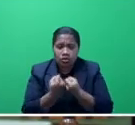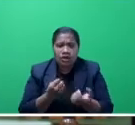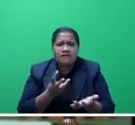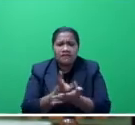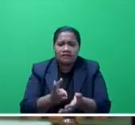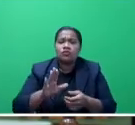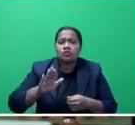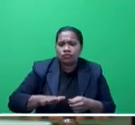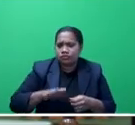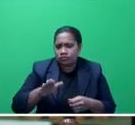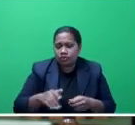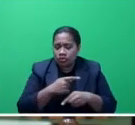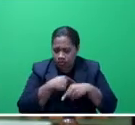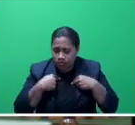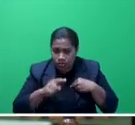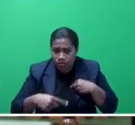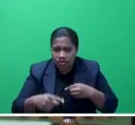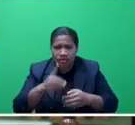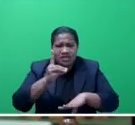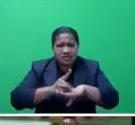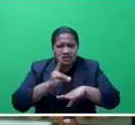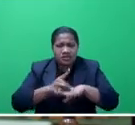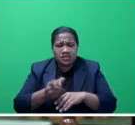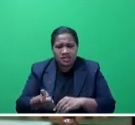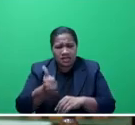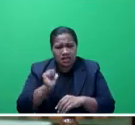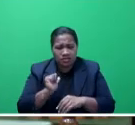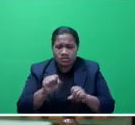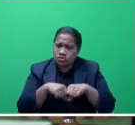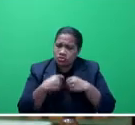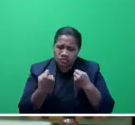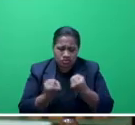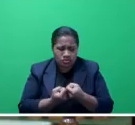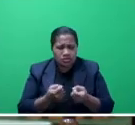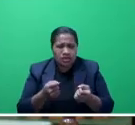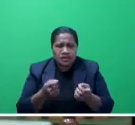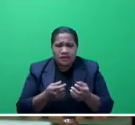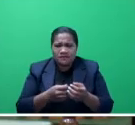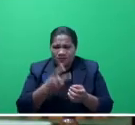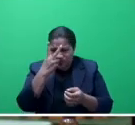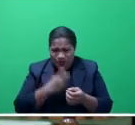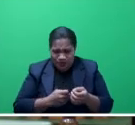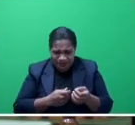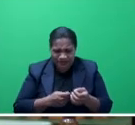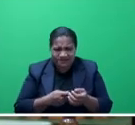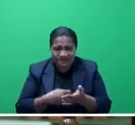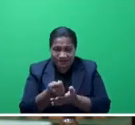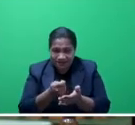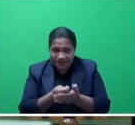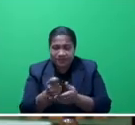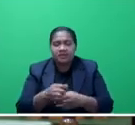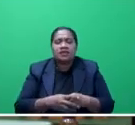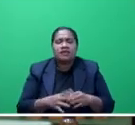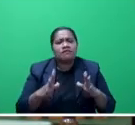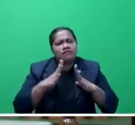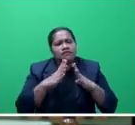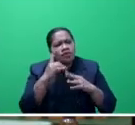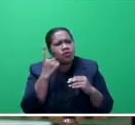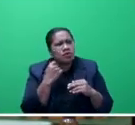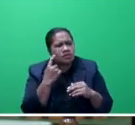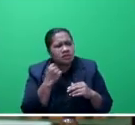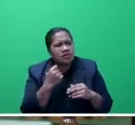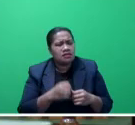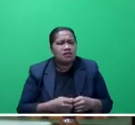We continued the disability allowance, the social pension scheme, and the electricity subsidy. We continued payment for the free water and gave support